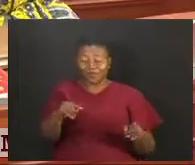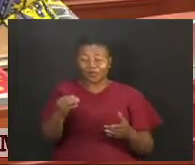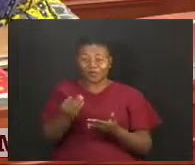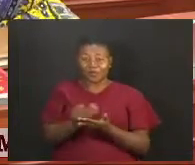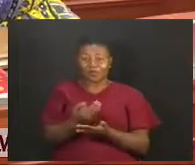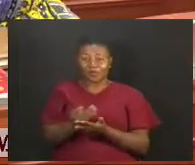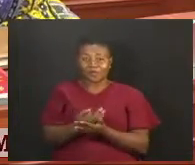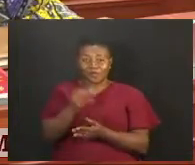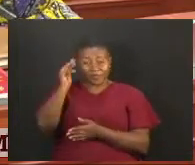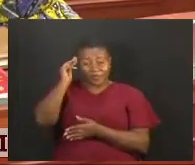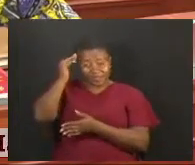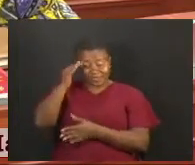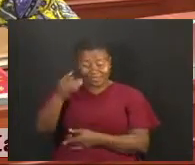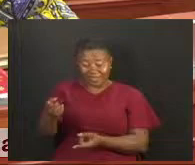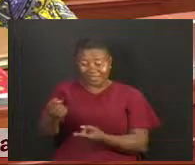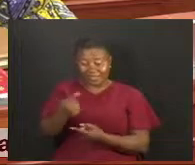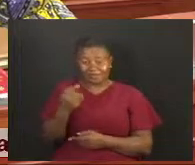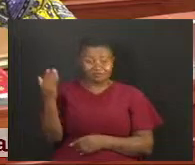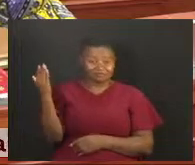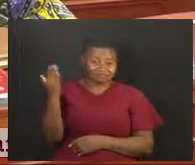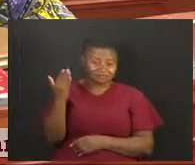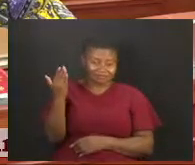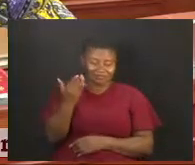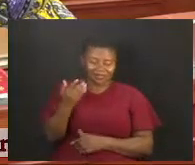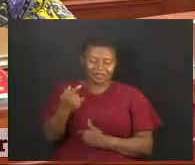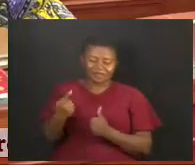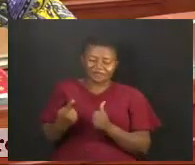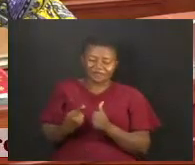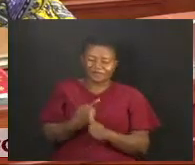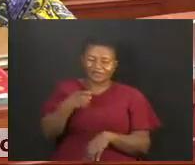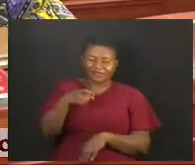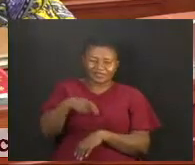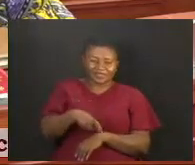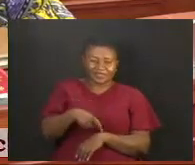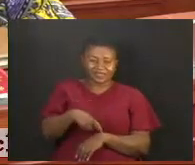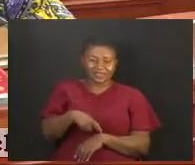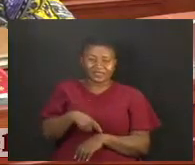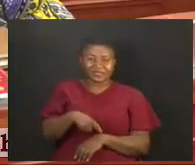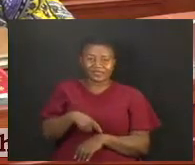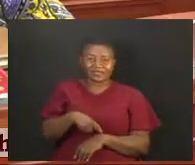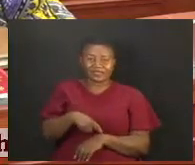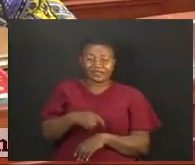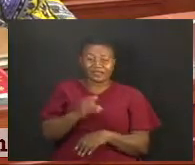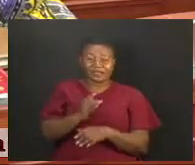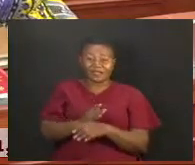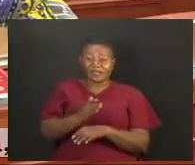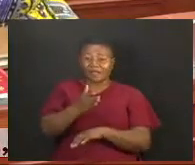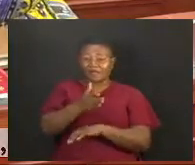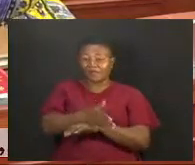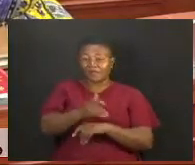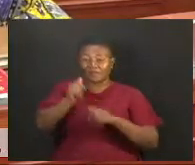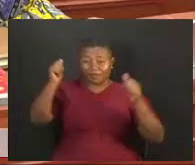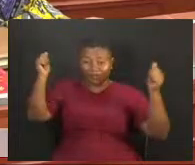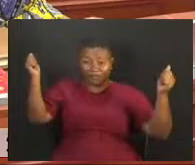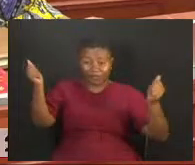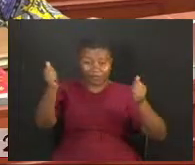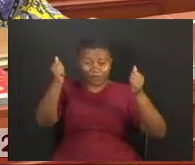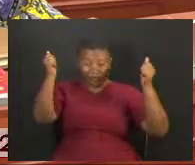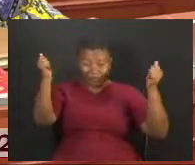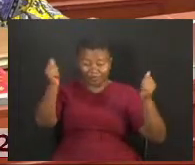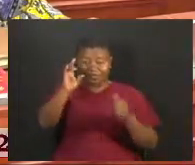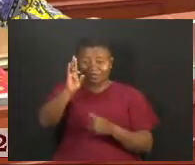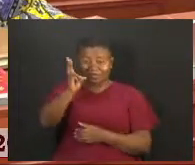to present his statement, for the first time after the inauguration, the swearing in,